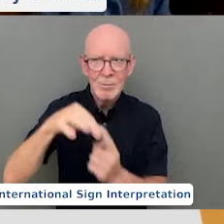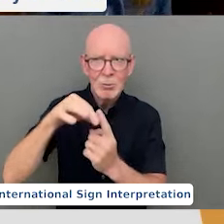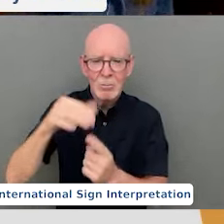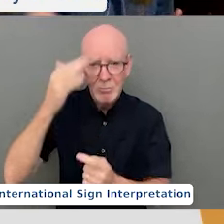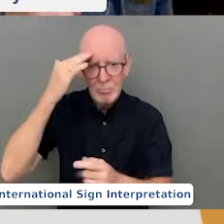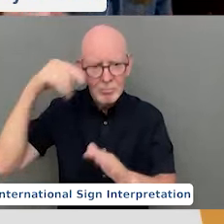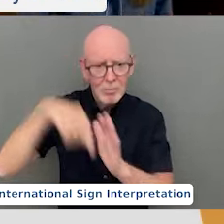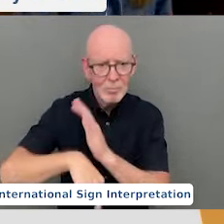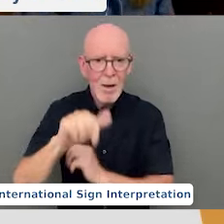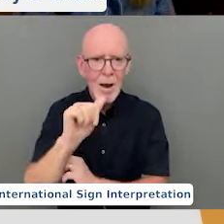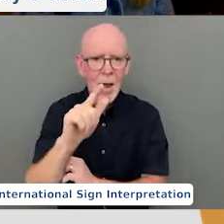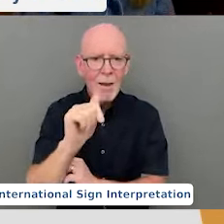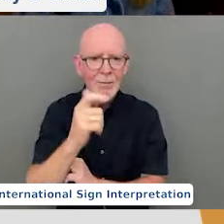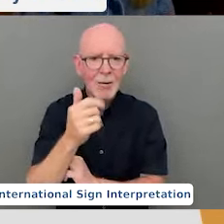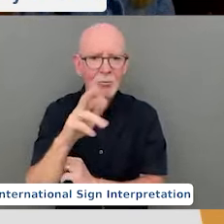Vydmanov.